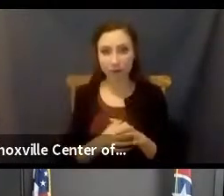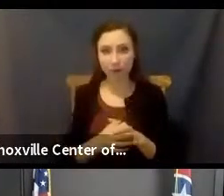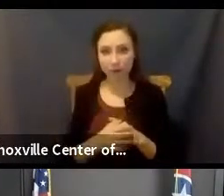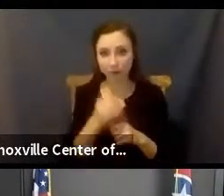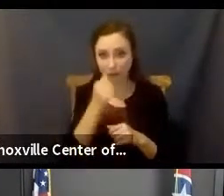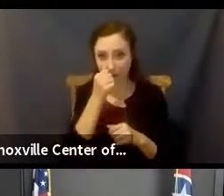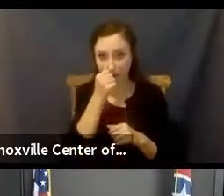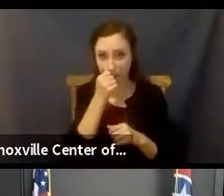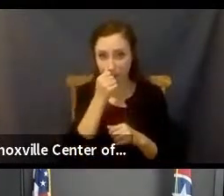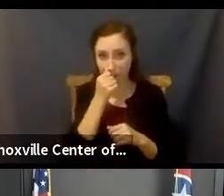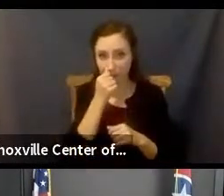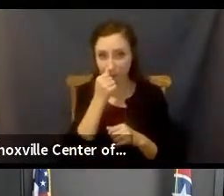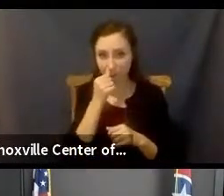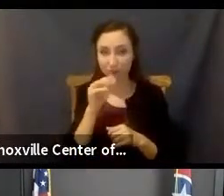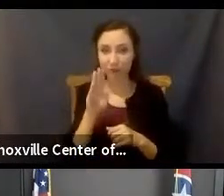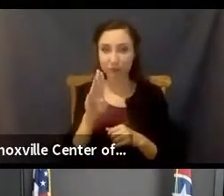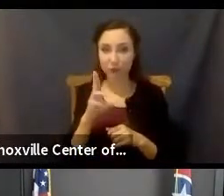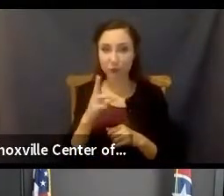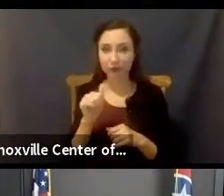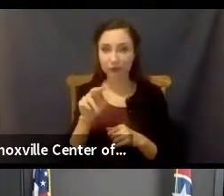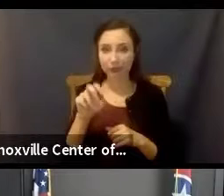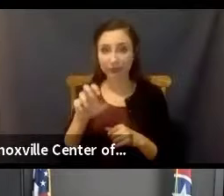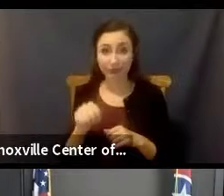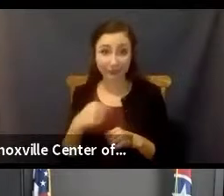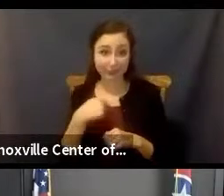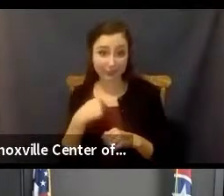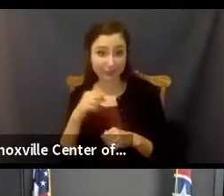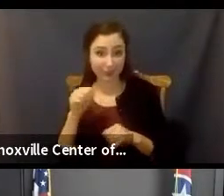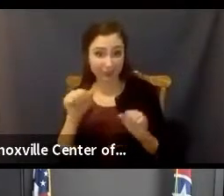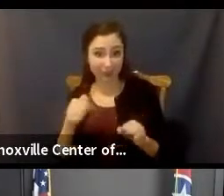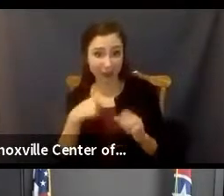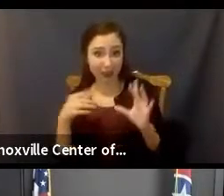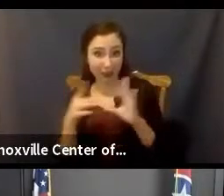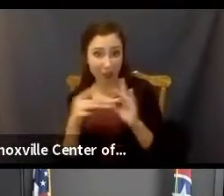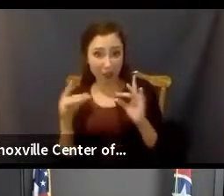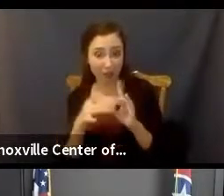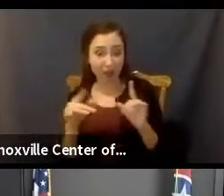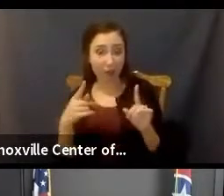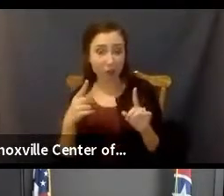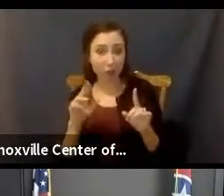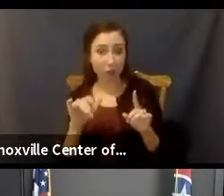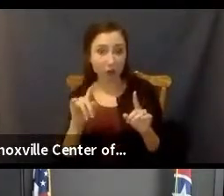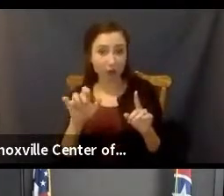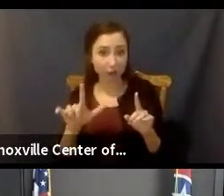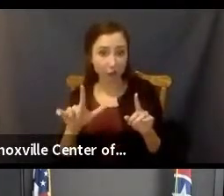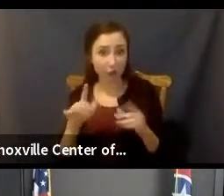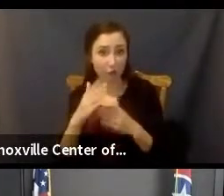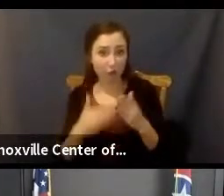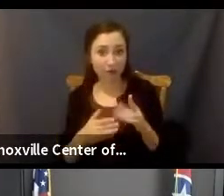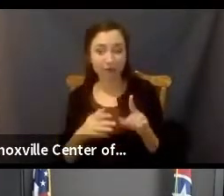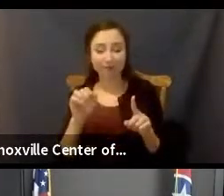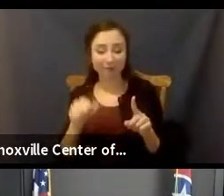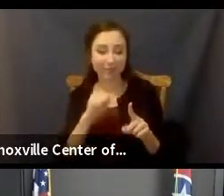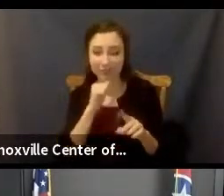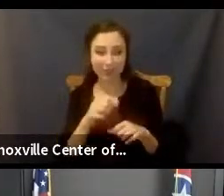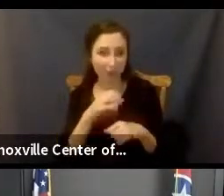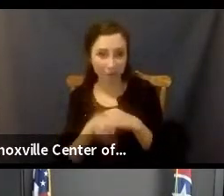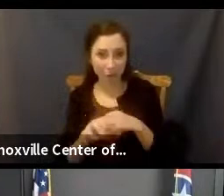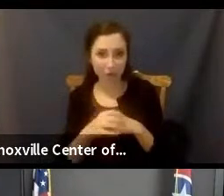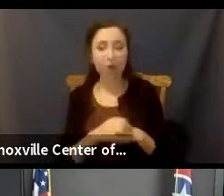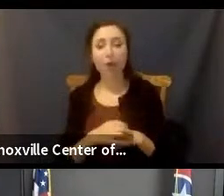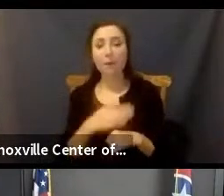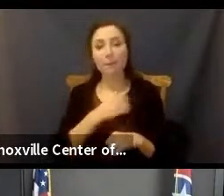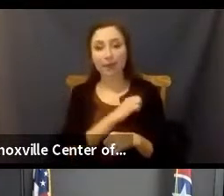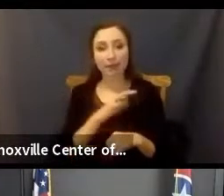May I speak to the practical side of this? Yes, please. Practically, this is not enforceable. Yeah. My staff is out